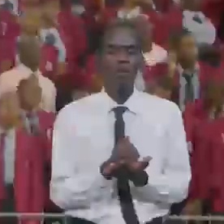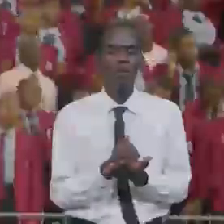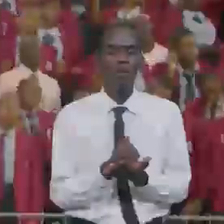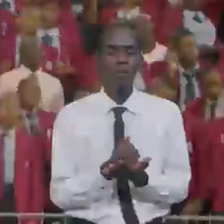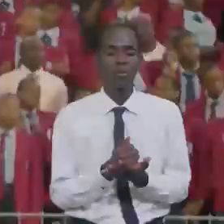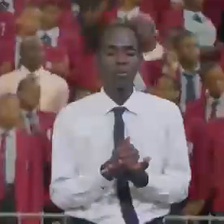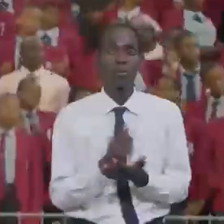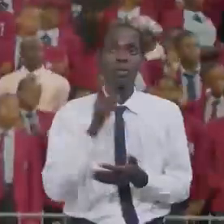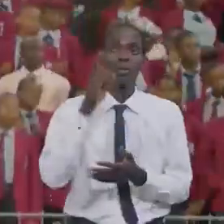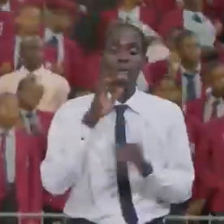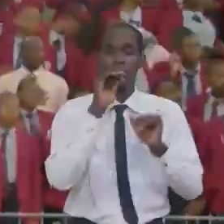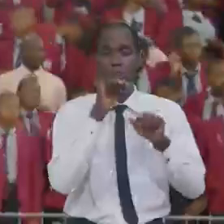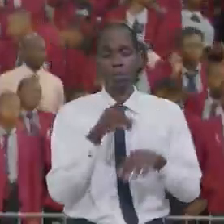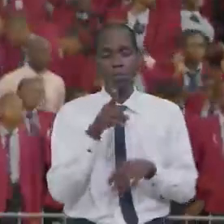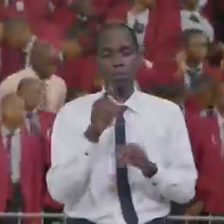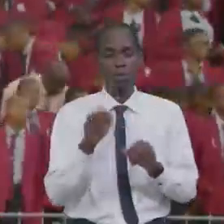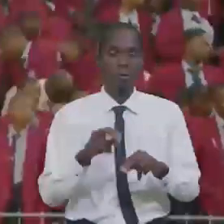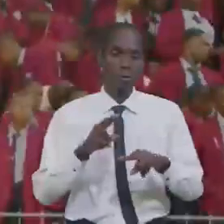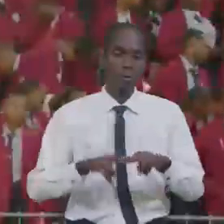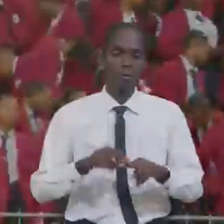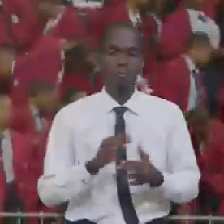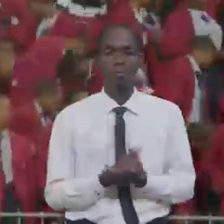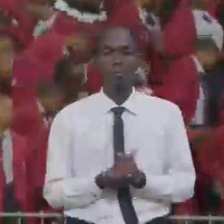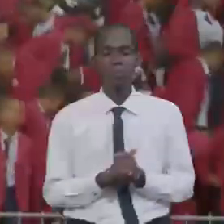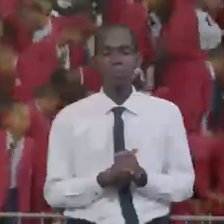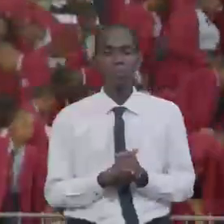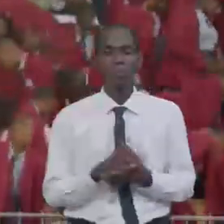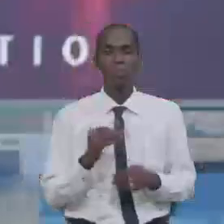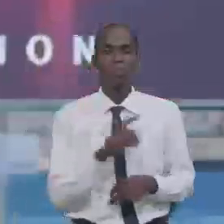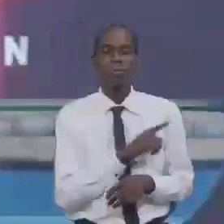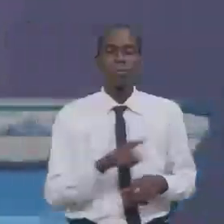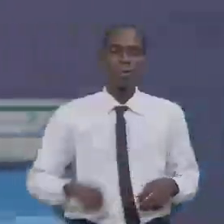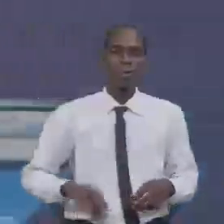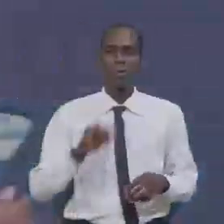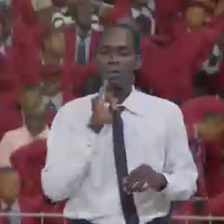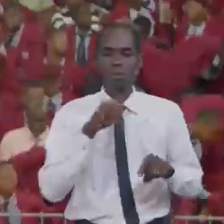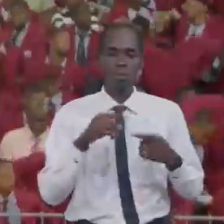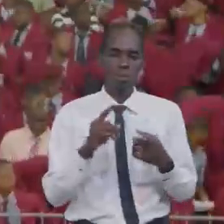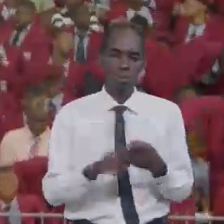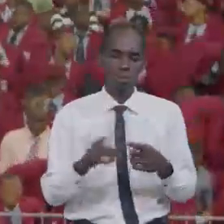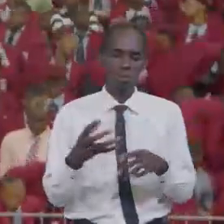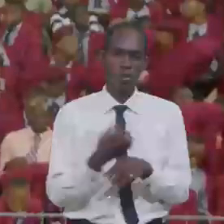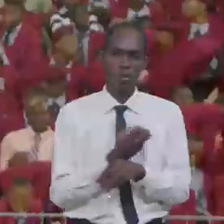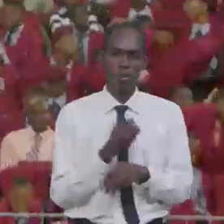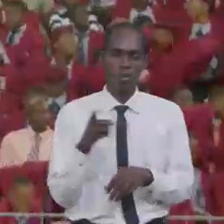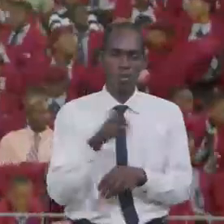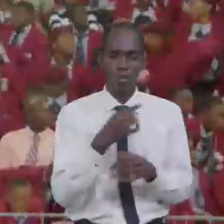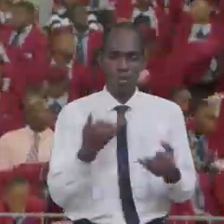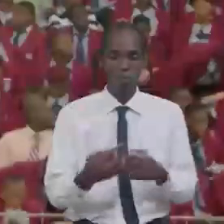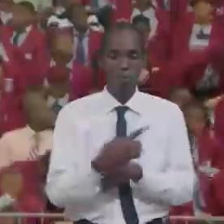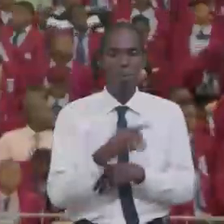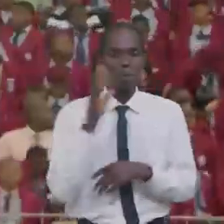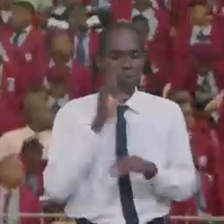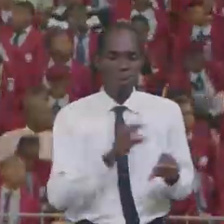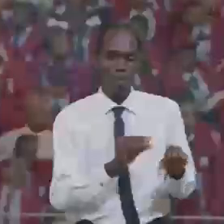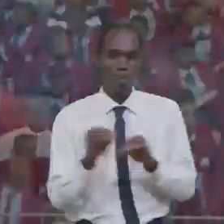God bless you. You can sit down. The Lord is going to take you today. And he's going to move you to the